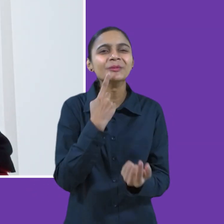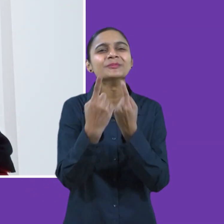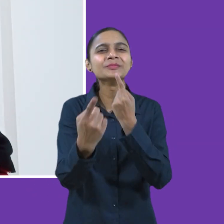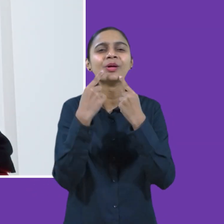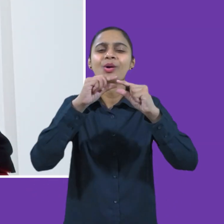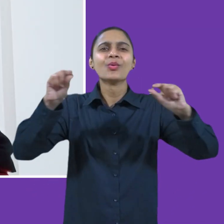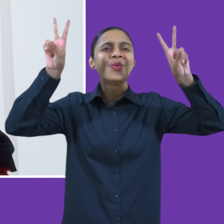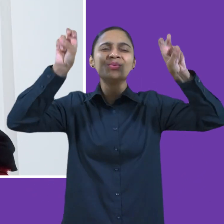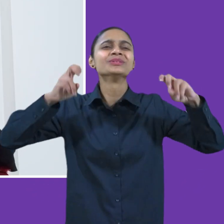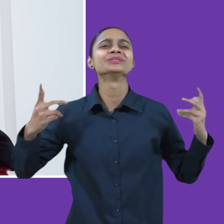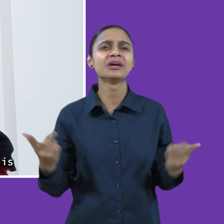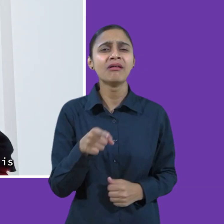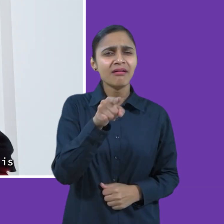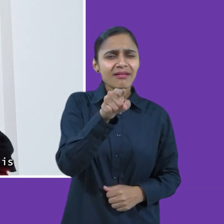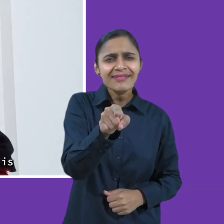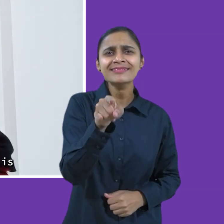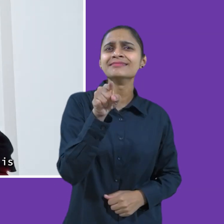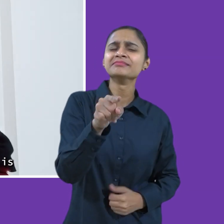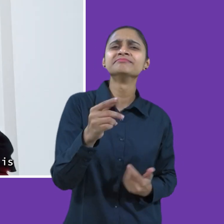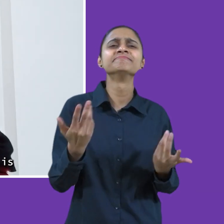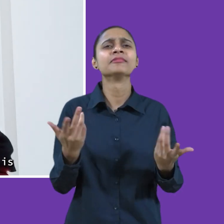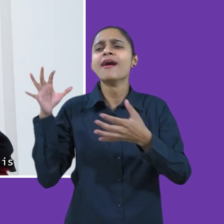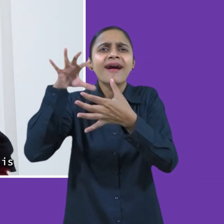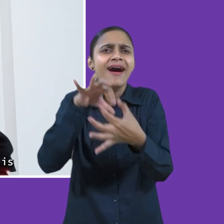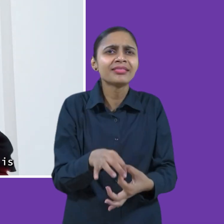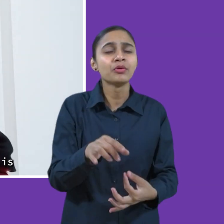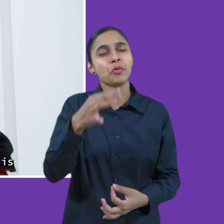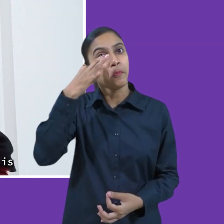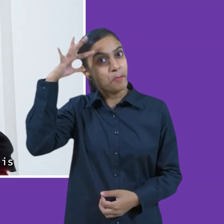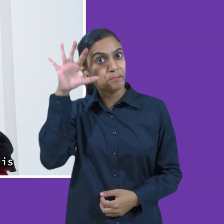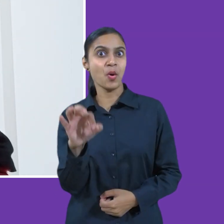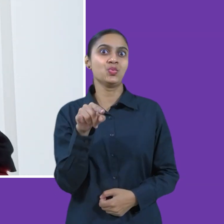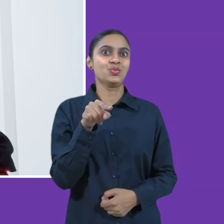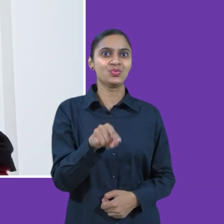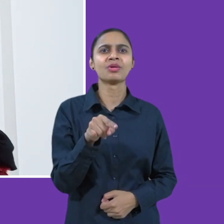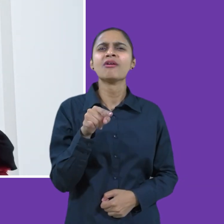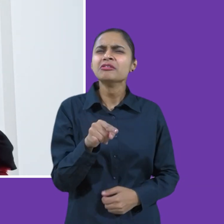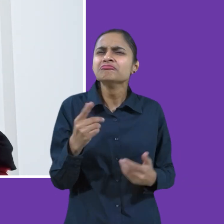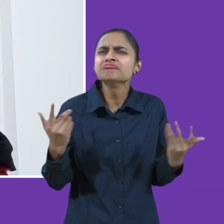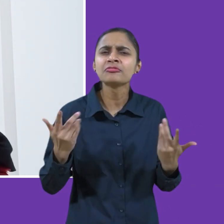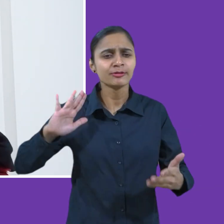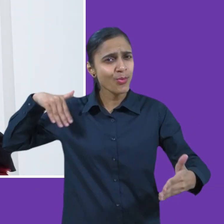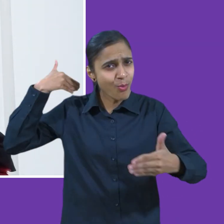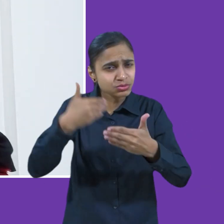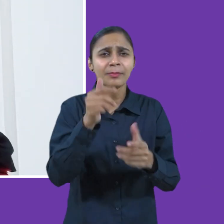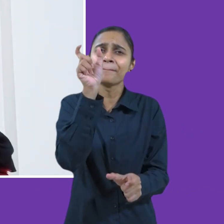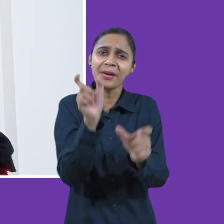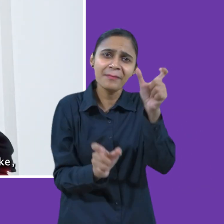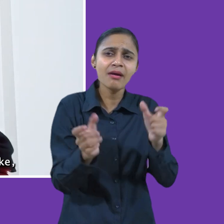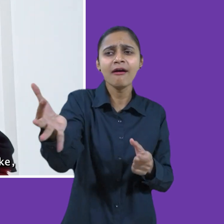today, I would like to touch upon a topic which is according to me is very